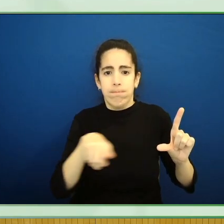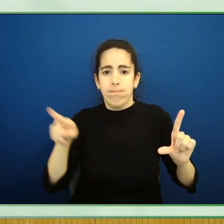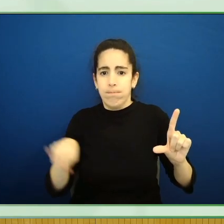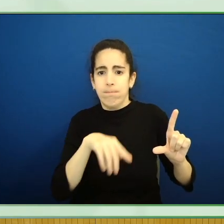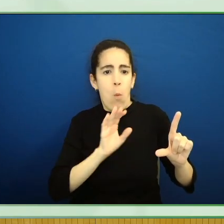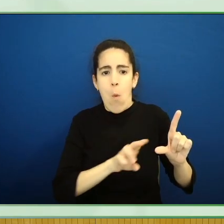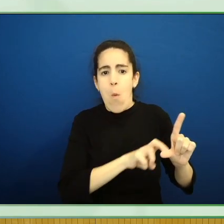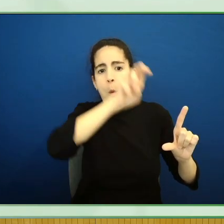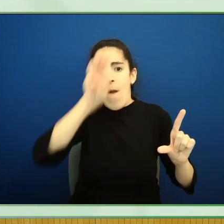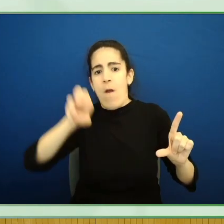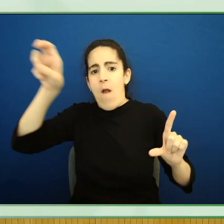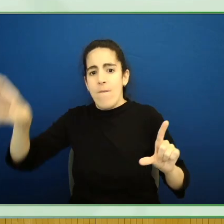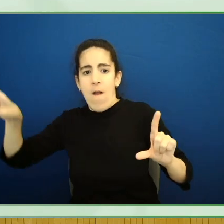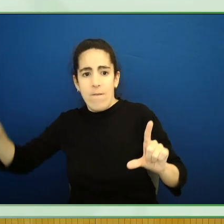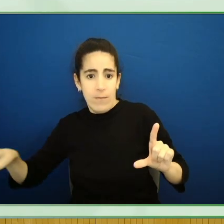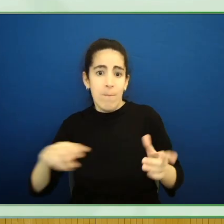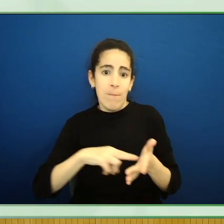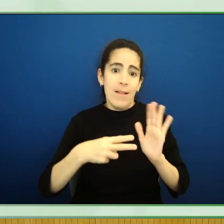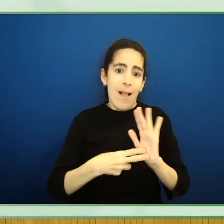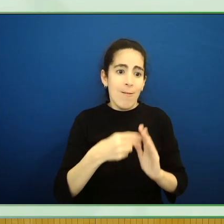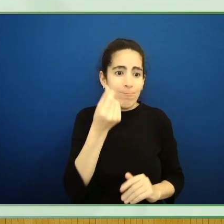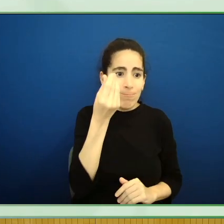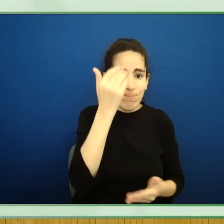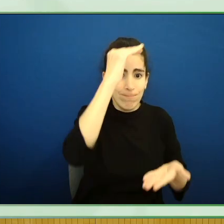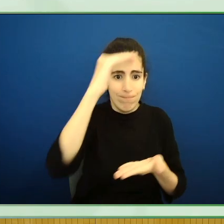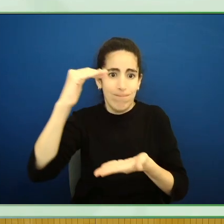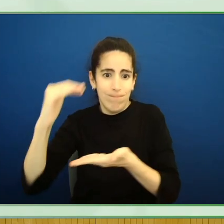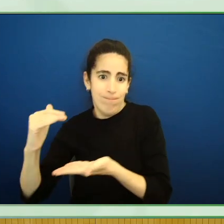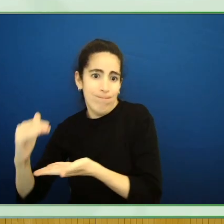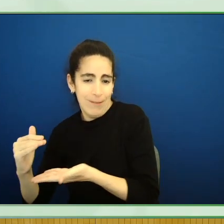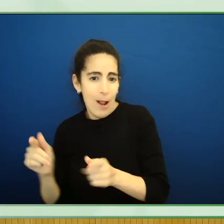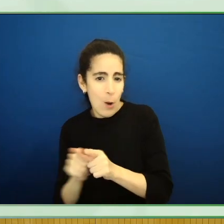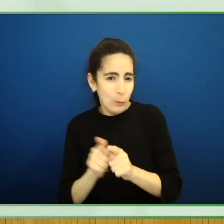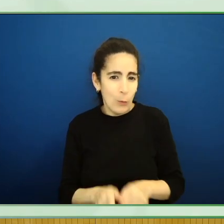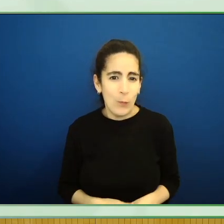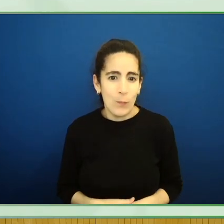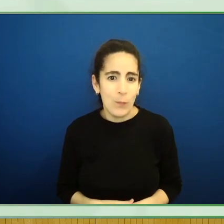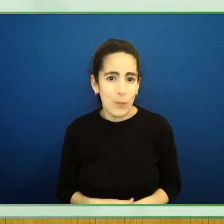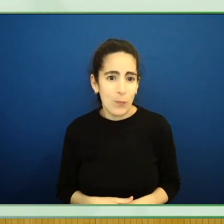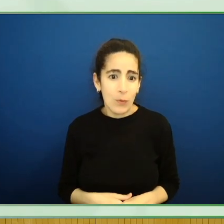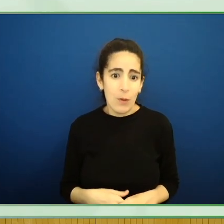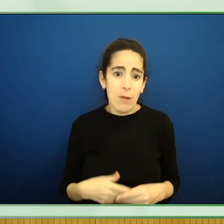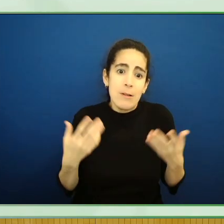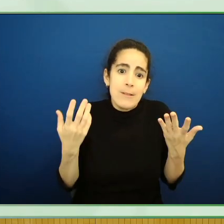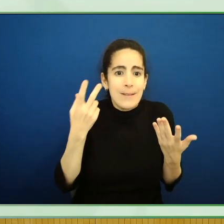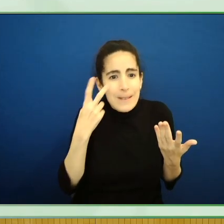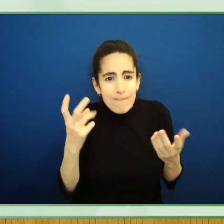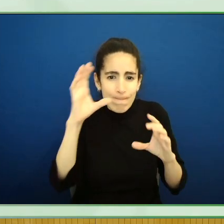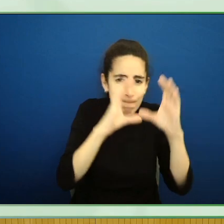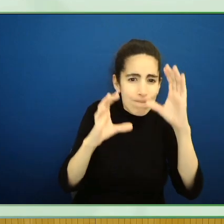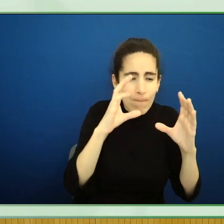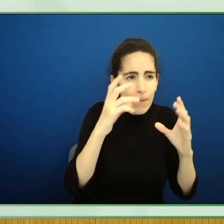to 1,000. And it's not about, it's about reducing the cost so that more people can be served with limited